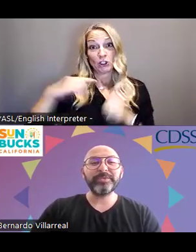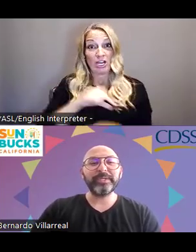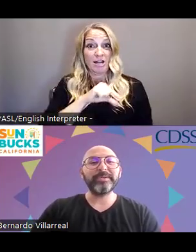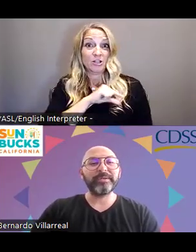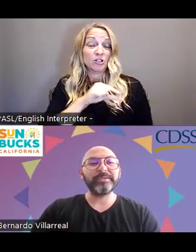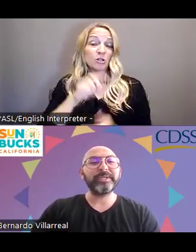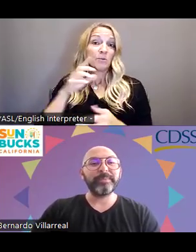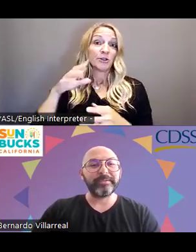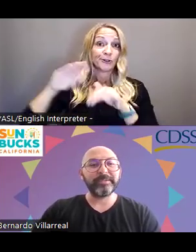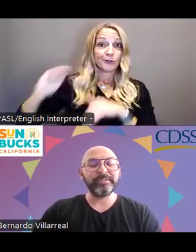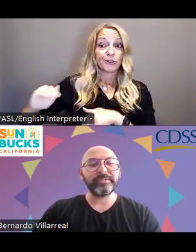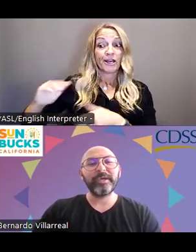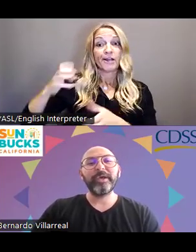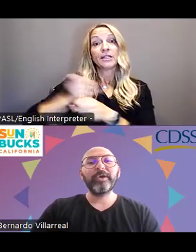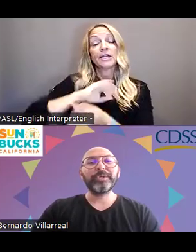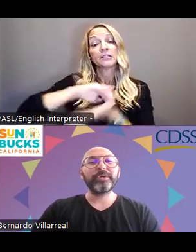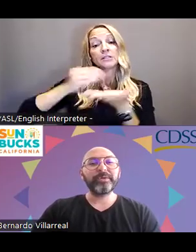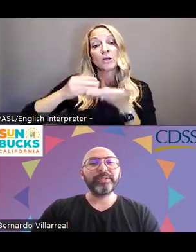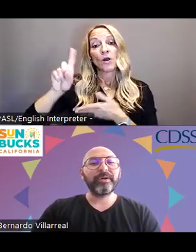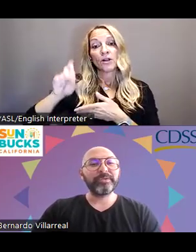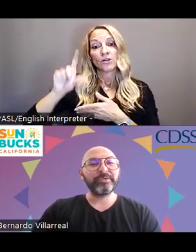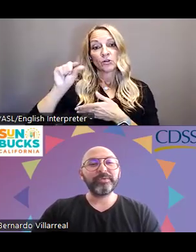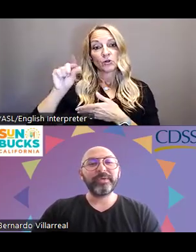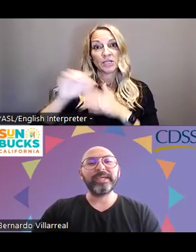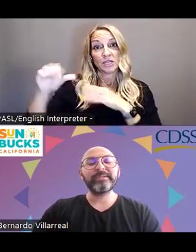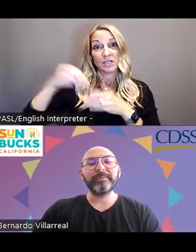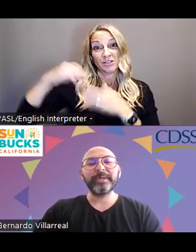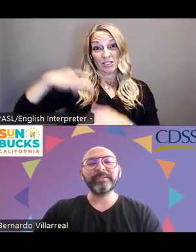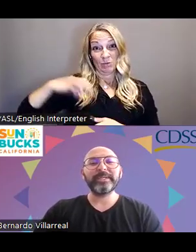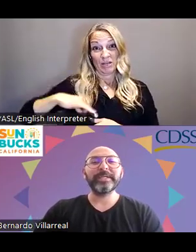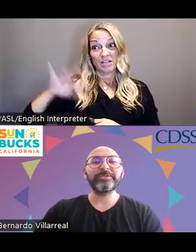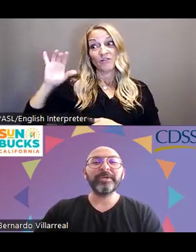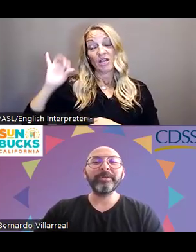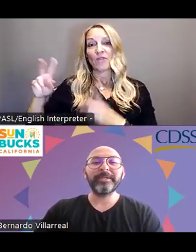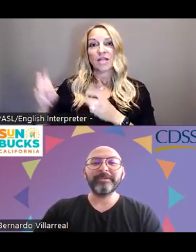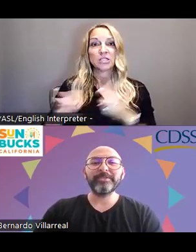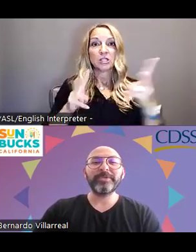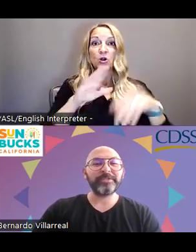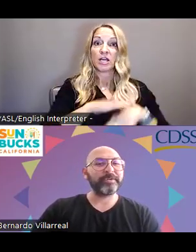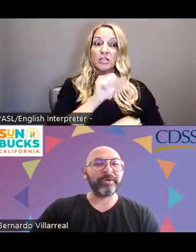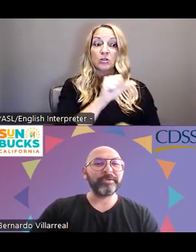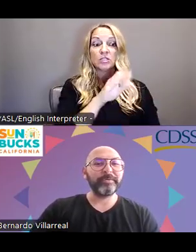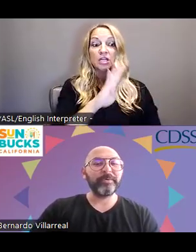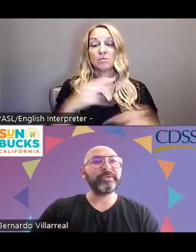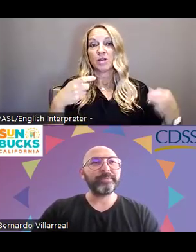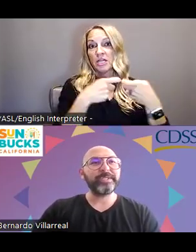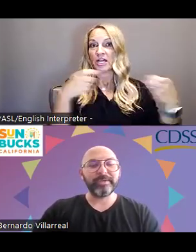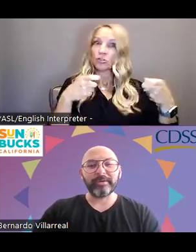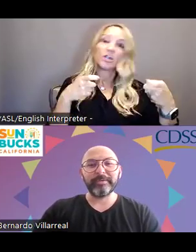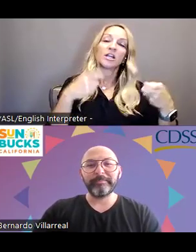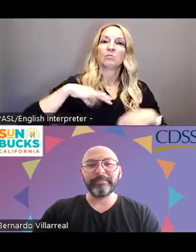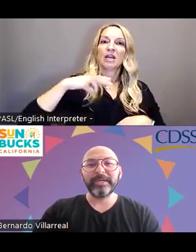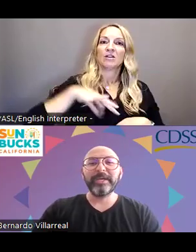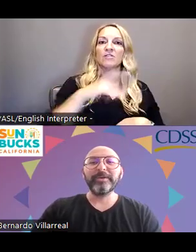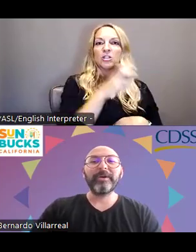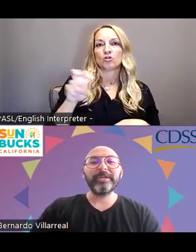of $120 in benefits, which are loaded onto a Sunbucks Electronic Benefits Transfer Card, or